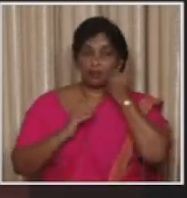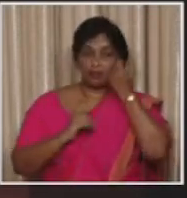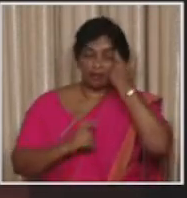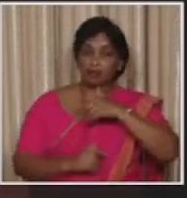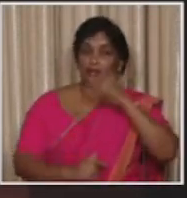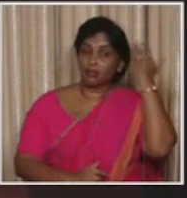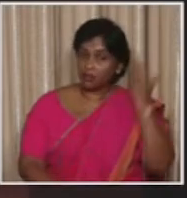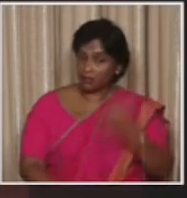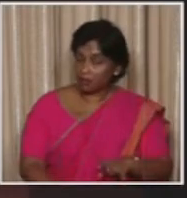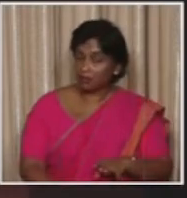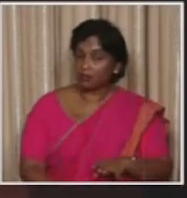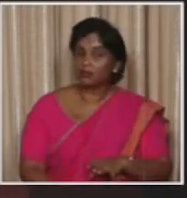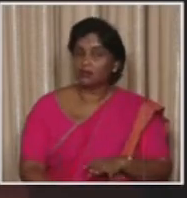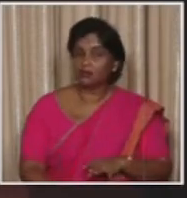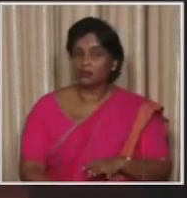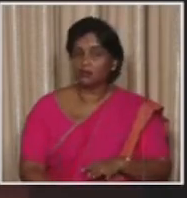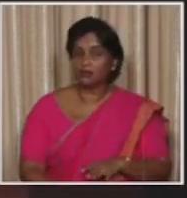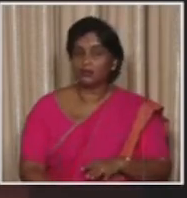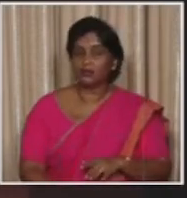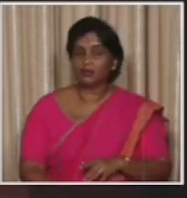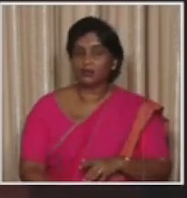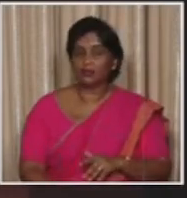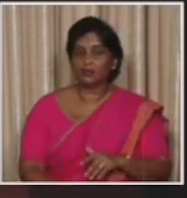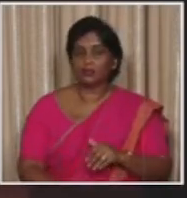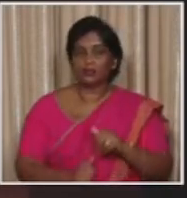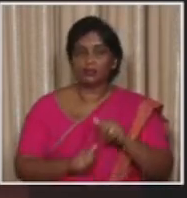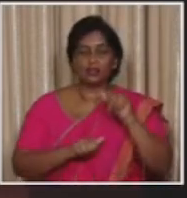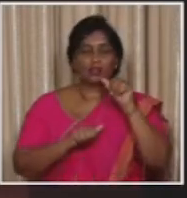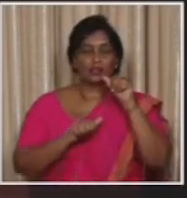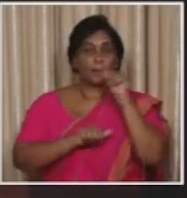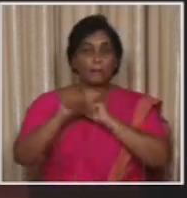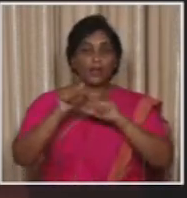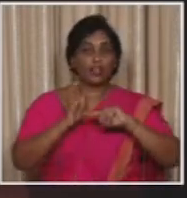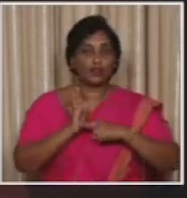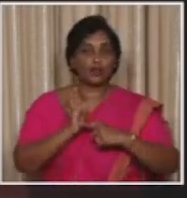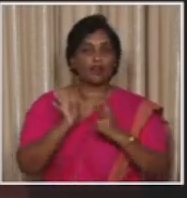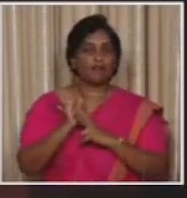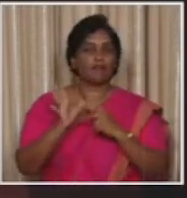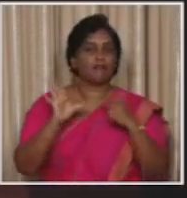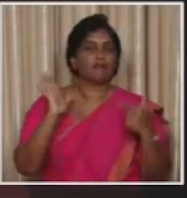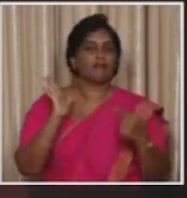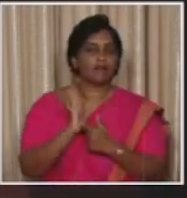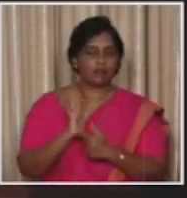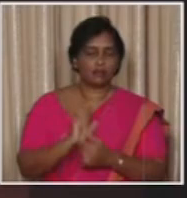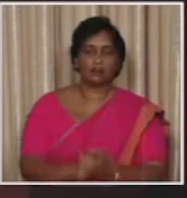dead, medical equipment VAT.